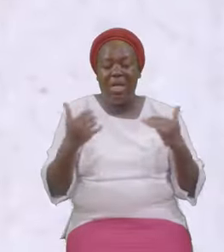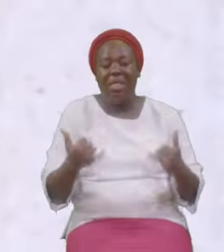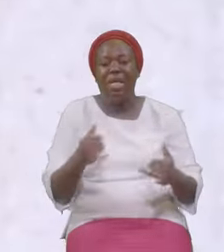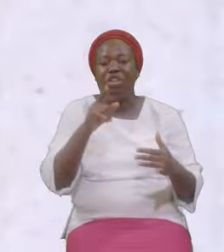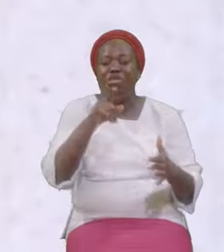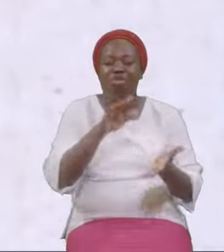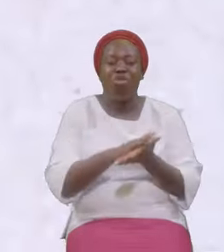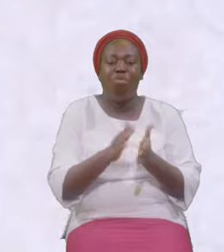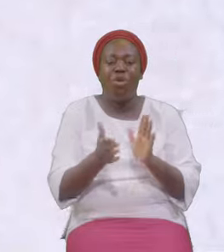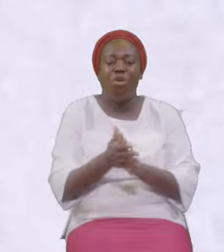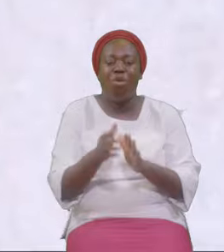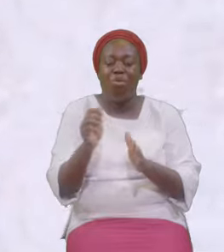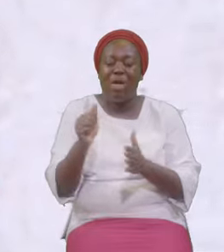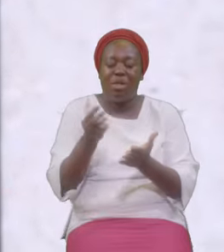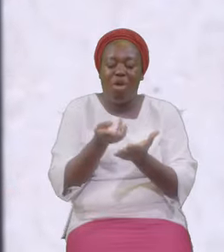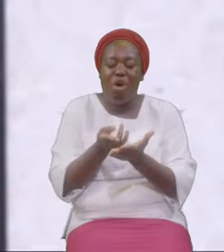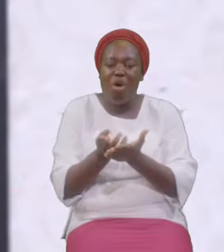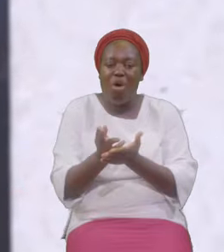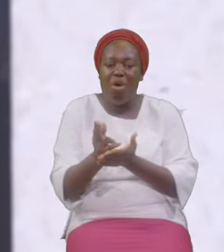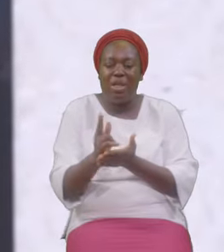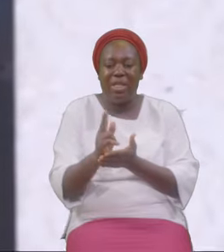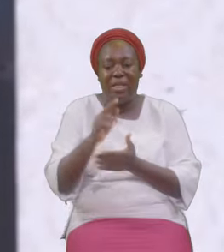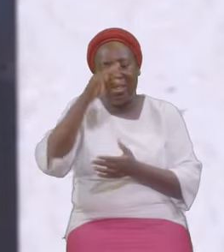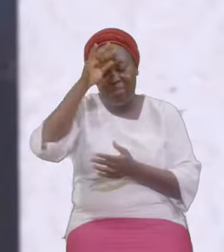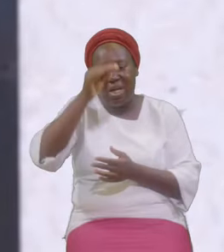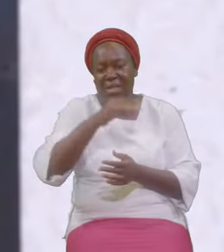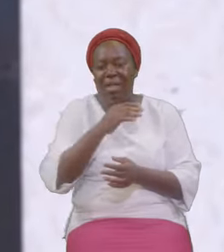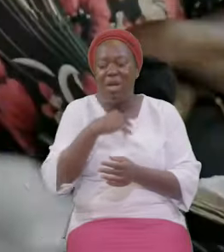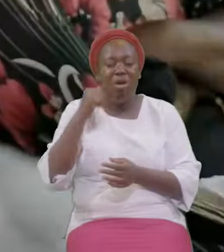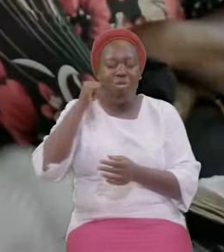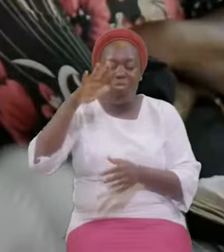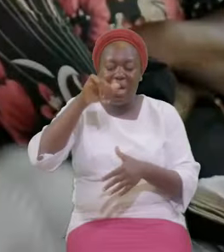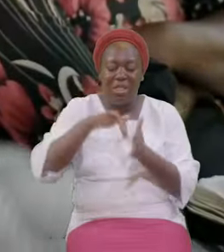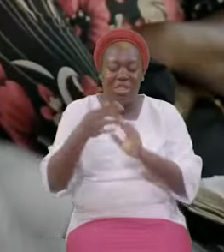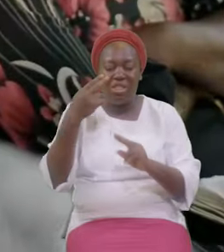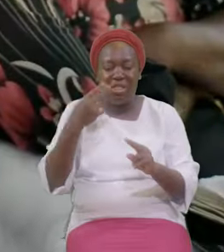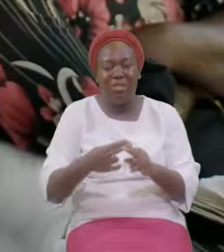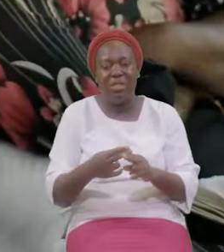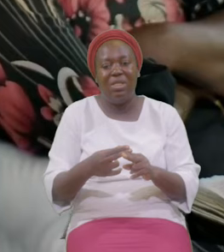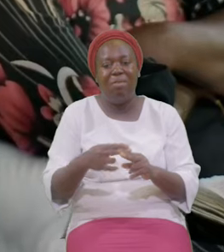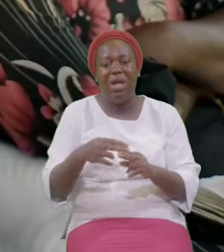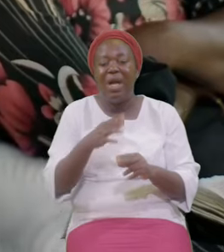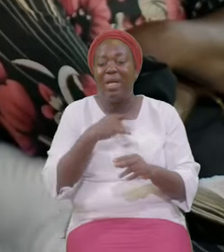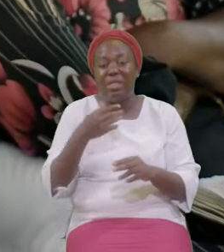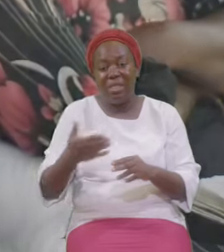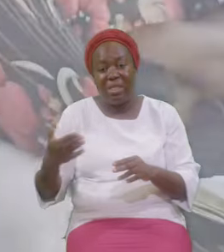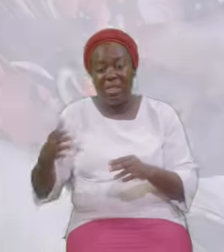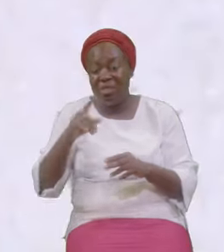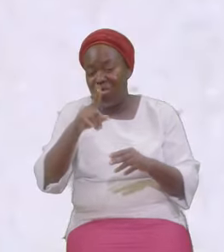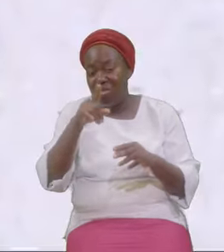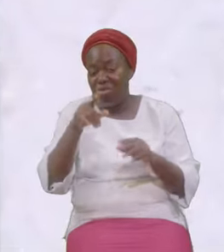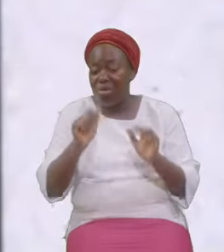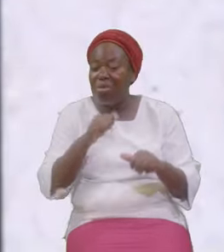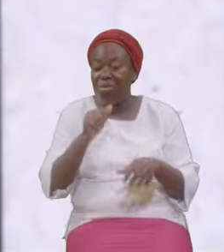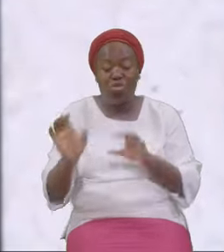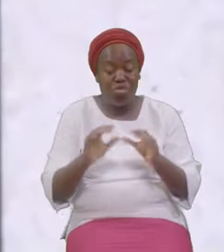honest man, honest woman in Jesus' name. And the things you could not do before, you couldn't